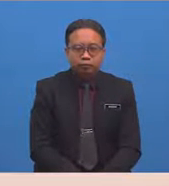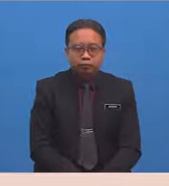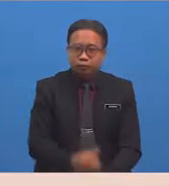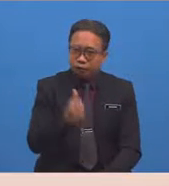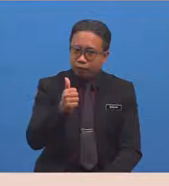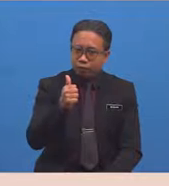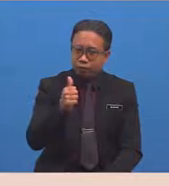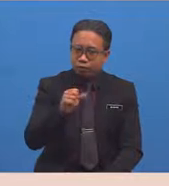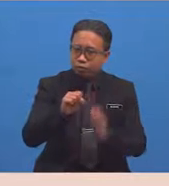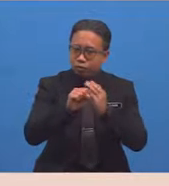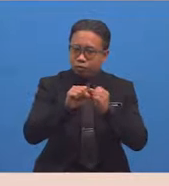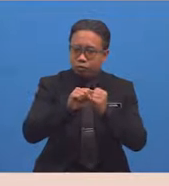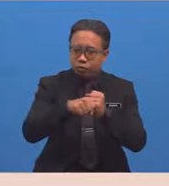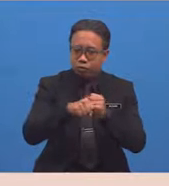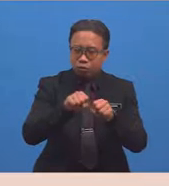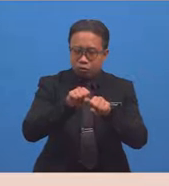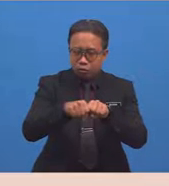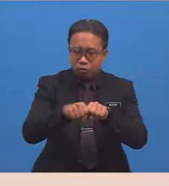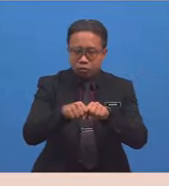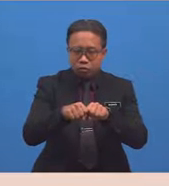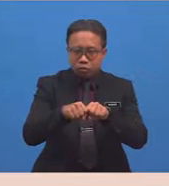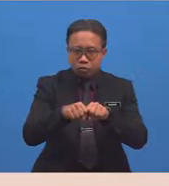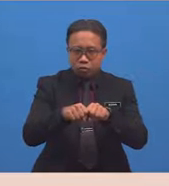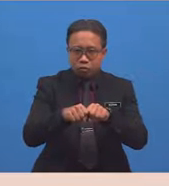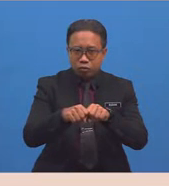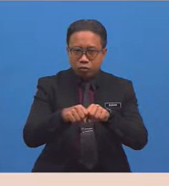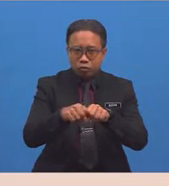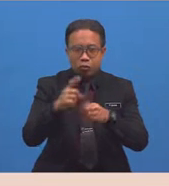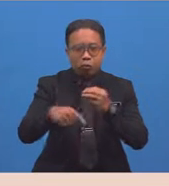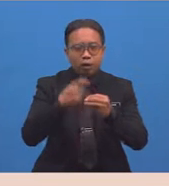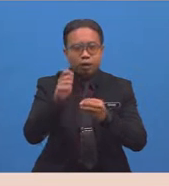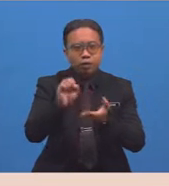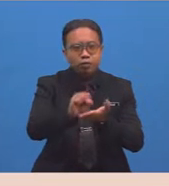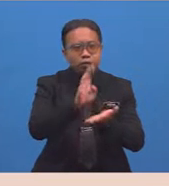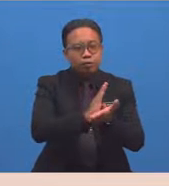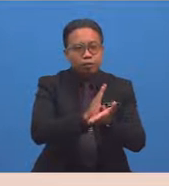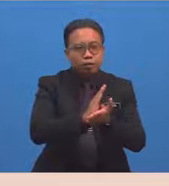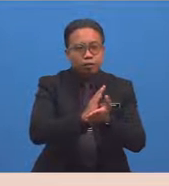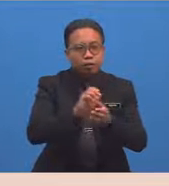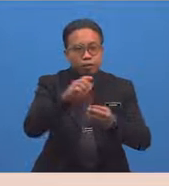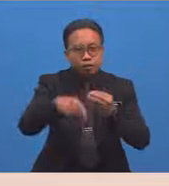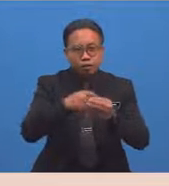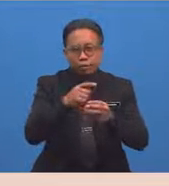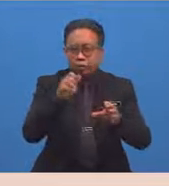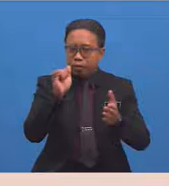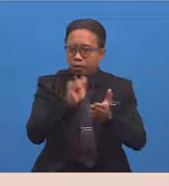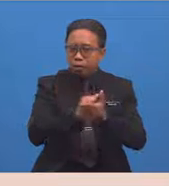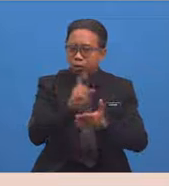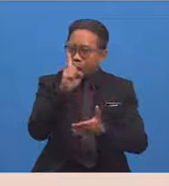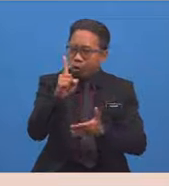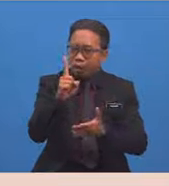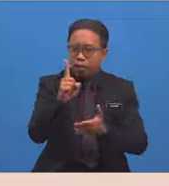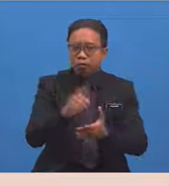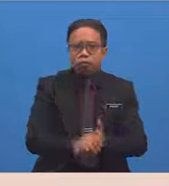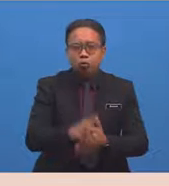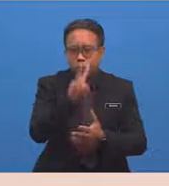Right, so besides the example above, when the subject involves more than one, for instance, if you've